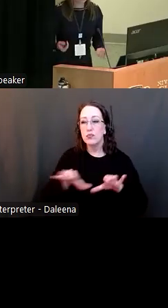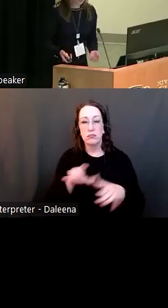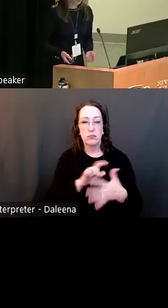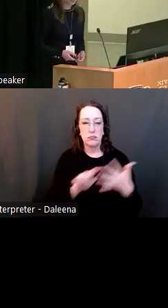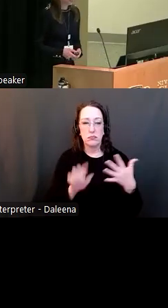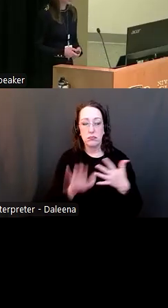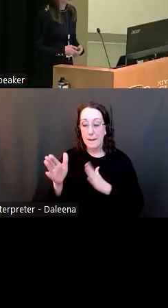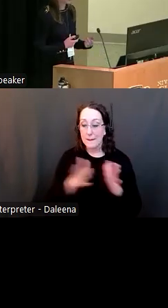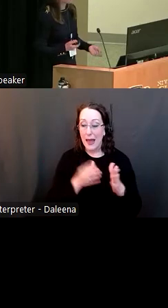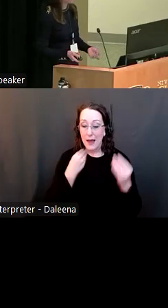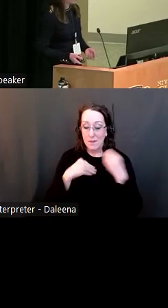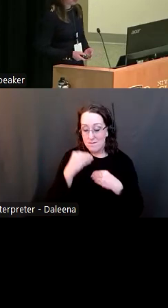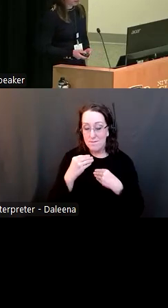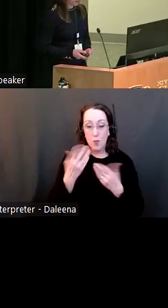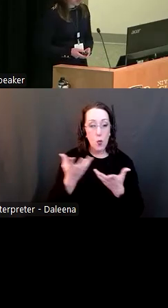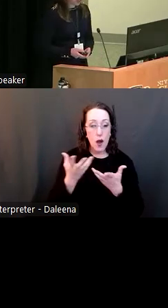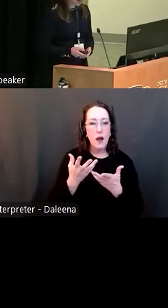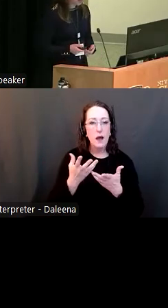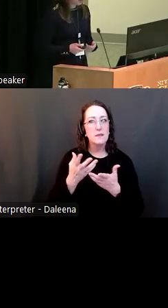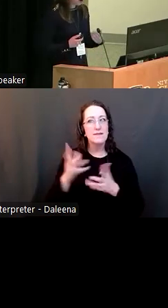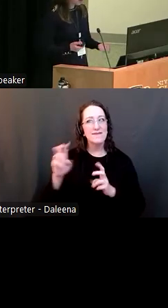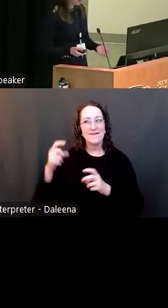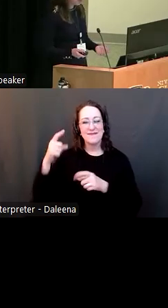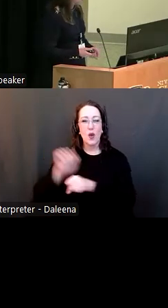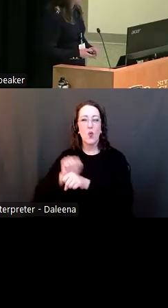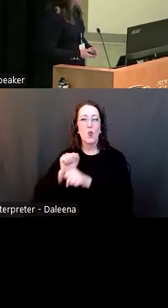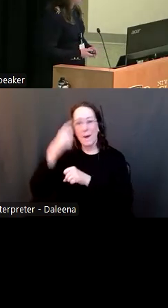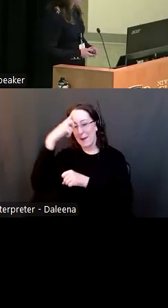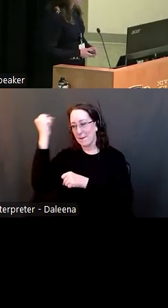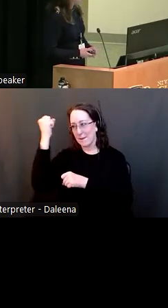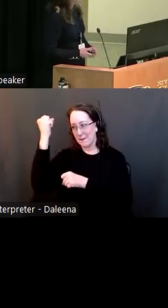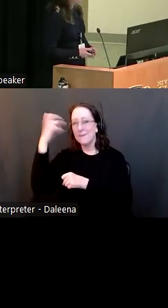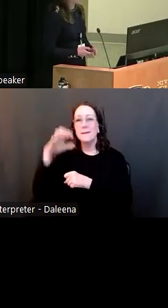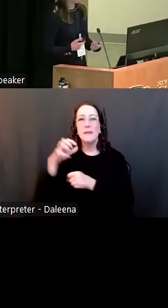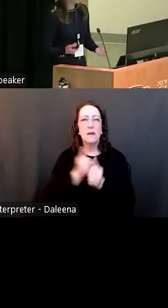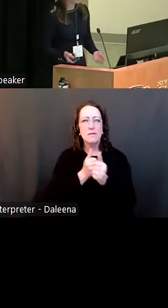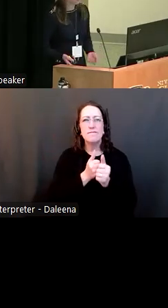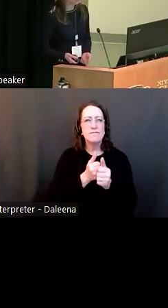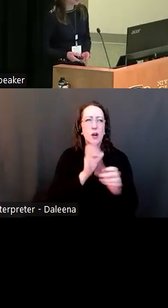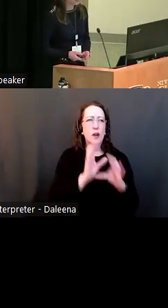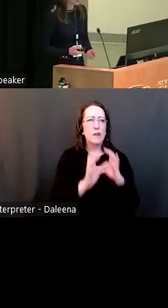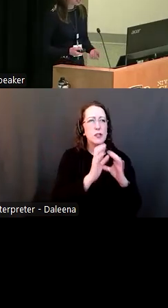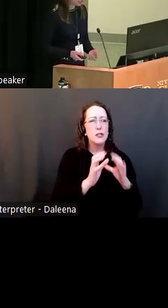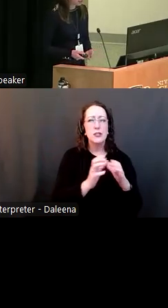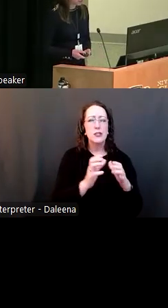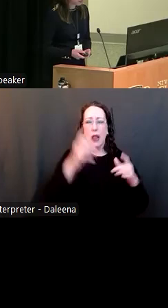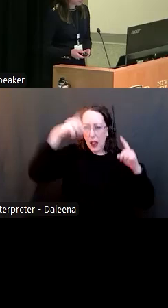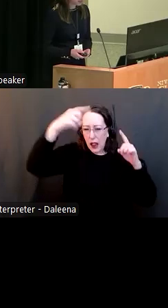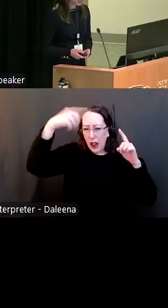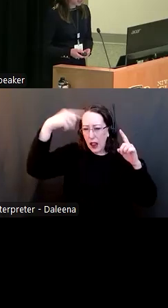Planning a meal requires working memory. Tracking the content of a conversation, maybe processing speed and